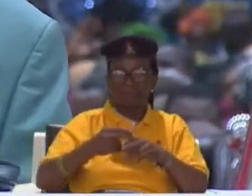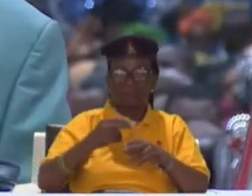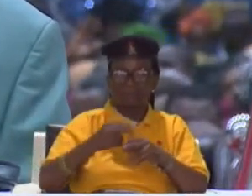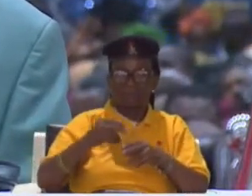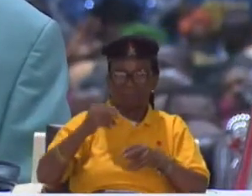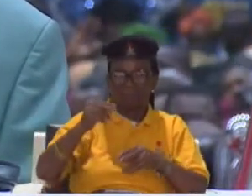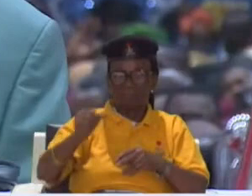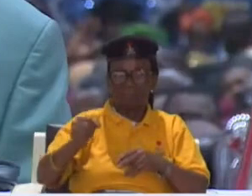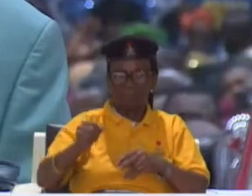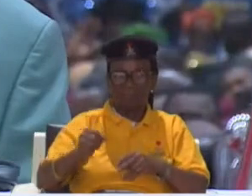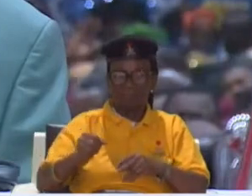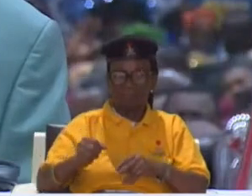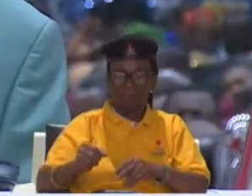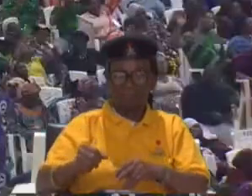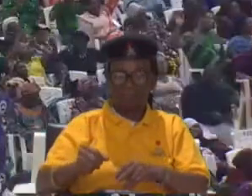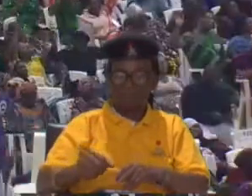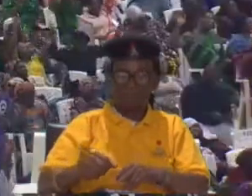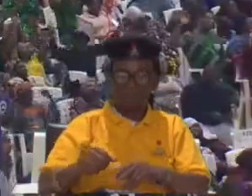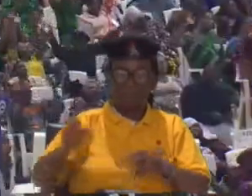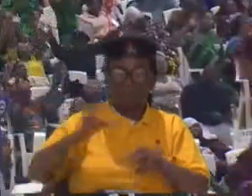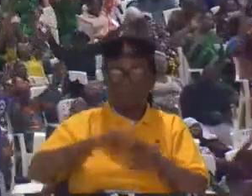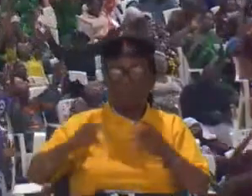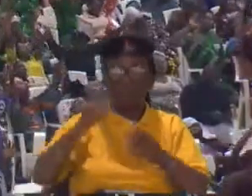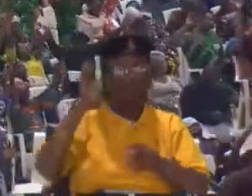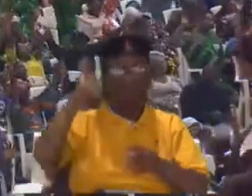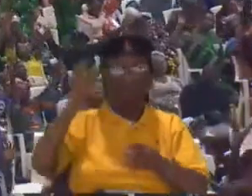confusion will end in your life tonight.